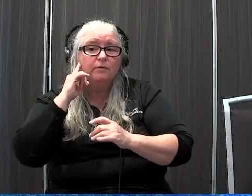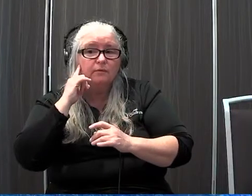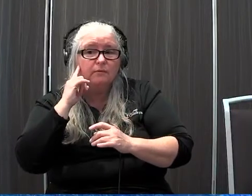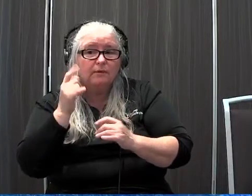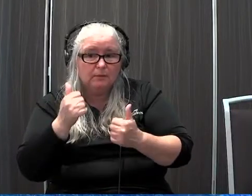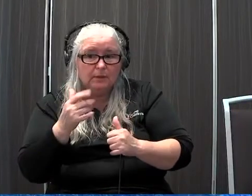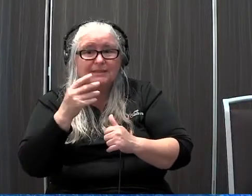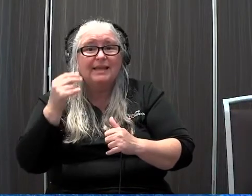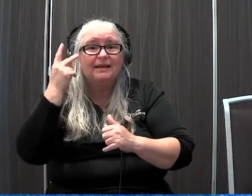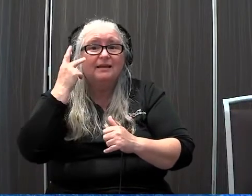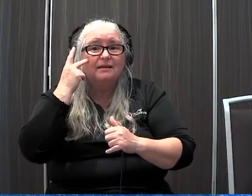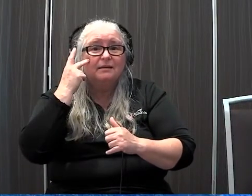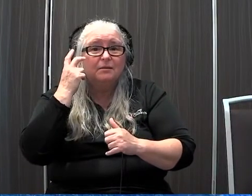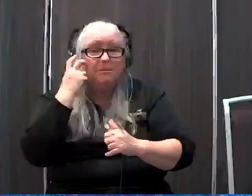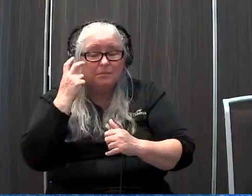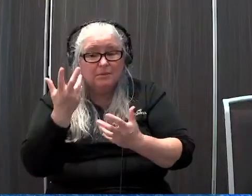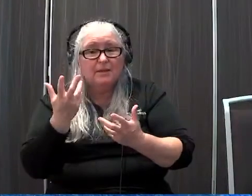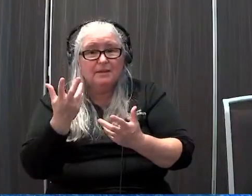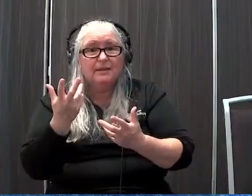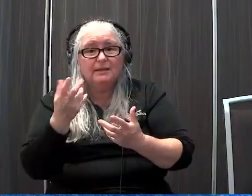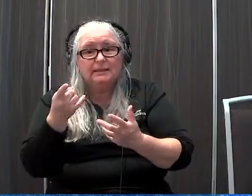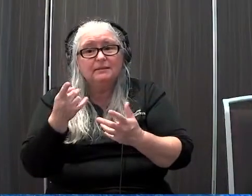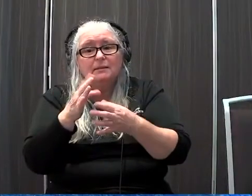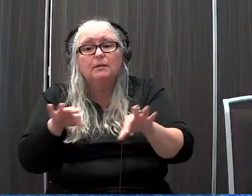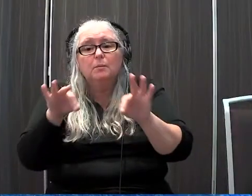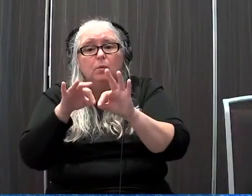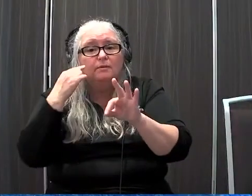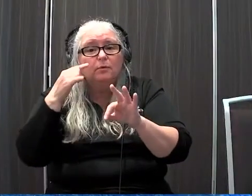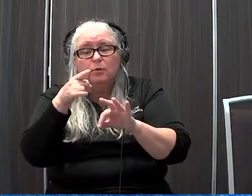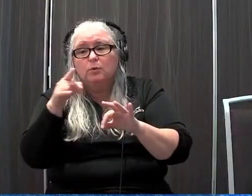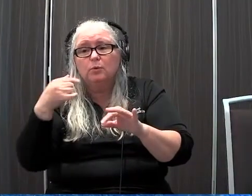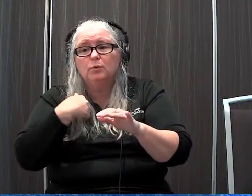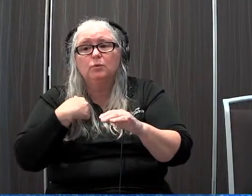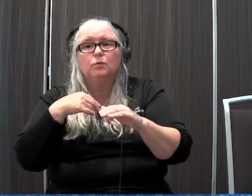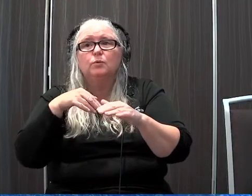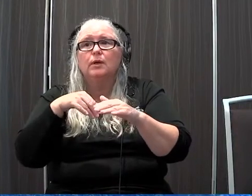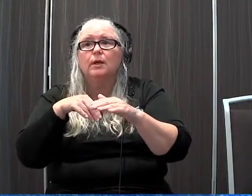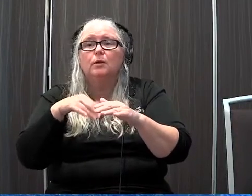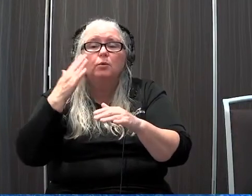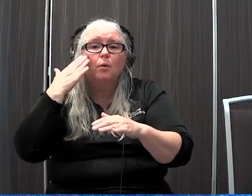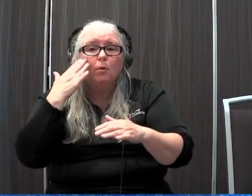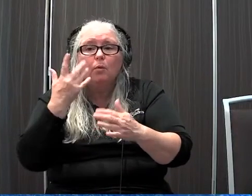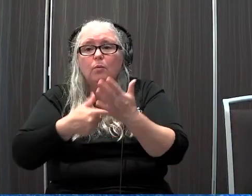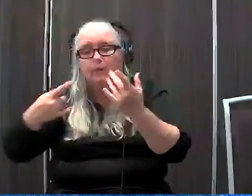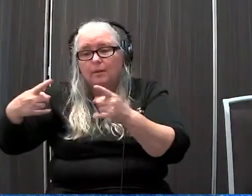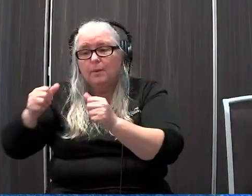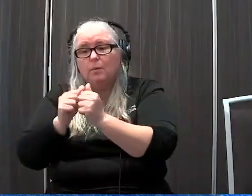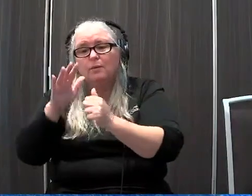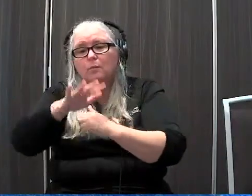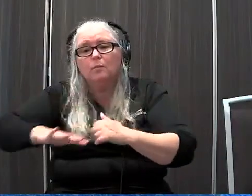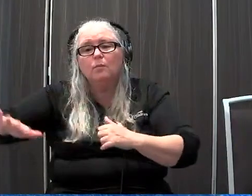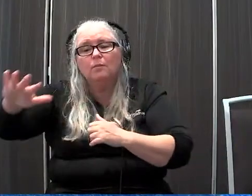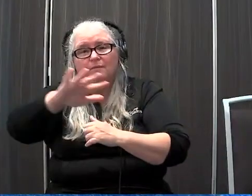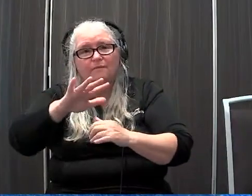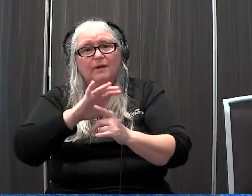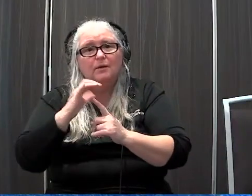to access what is happening in your surroundings. And it's important for school teams to understand the complexity of